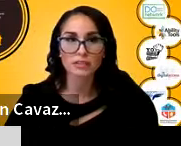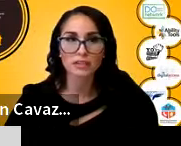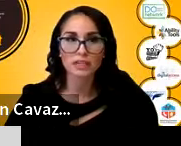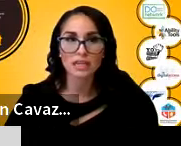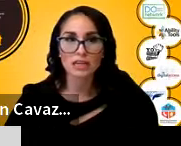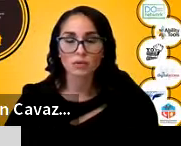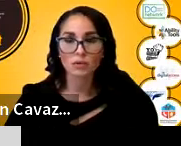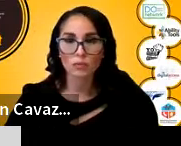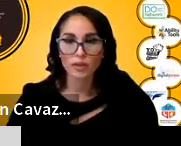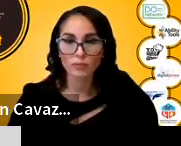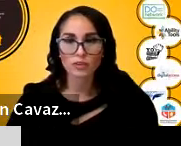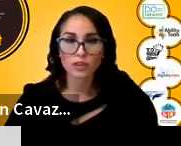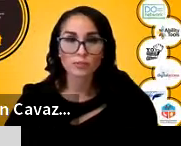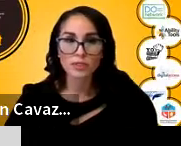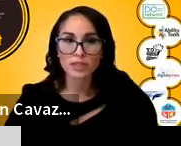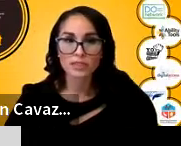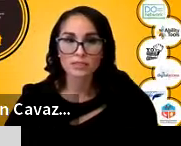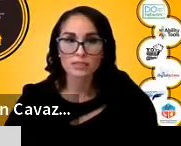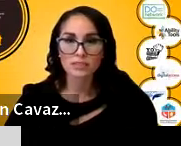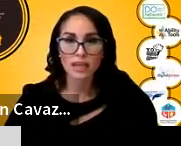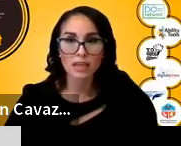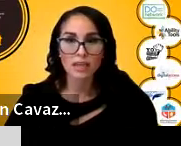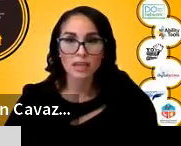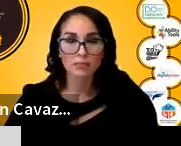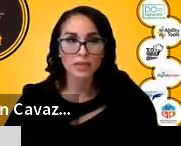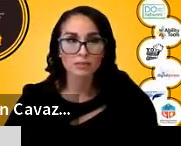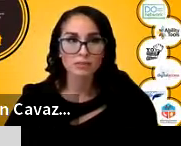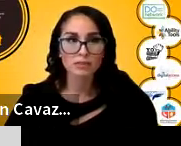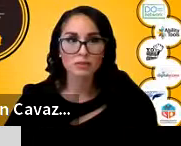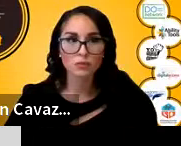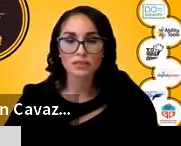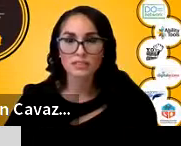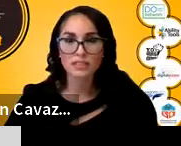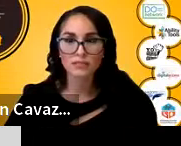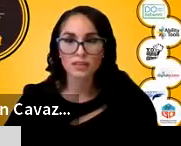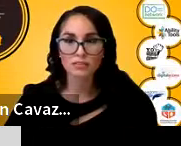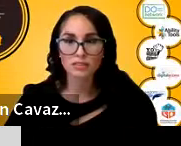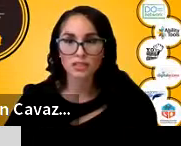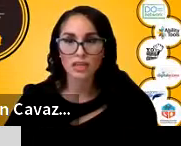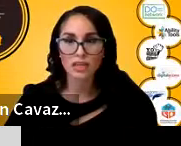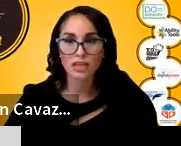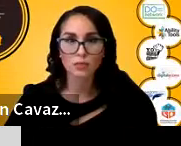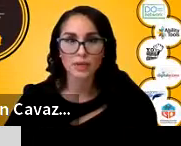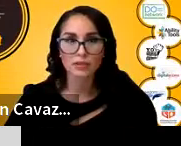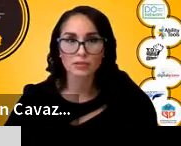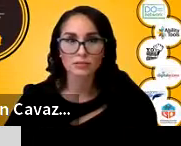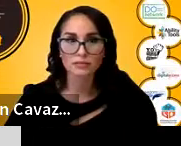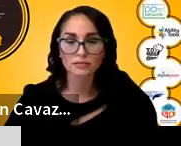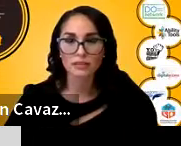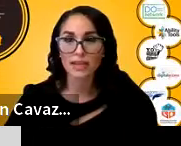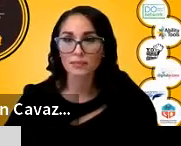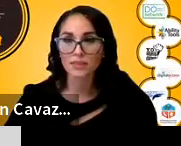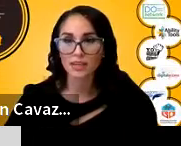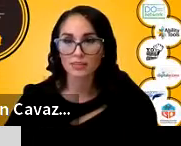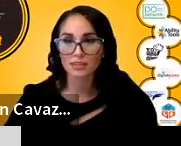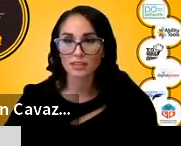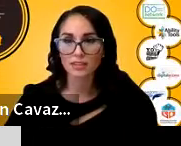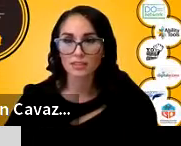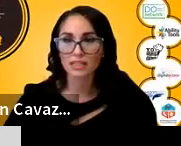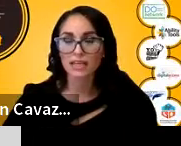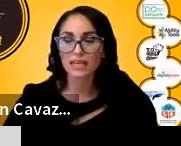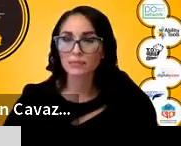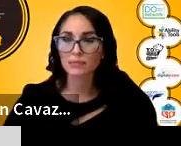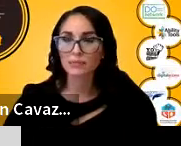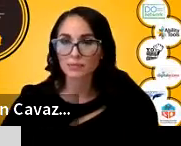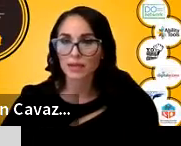brown hair, wearing prescription glasses, a black blouse with the CFILC yellow background. I am the accounting